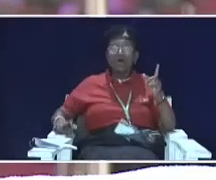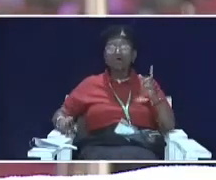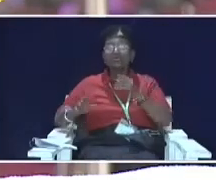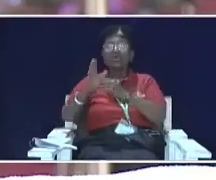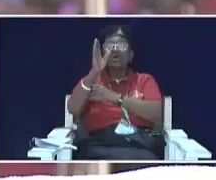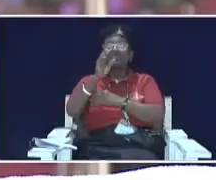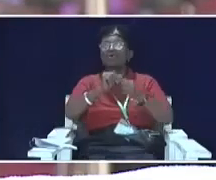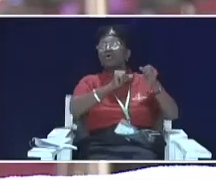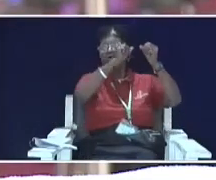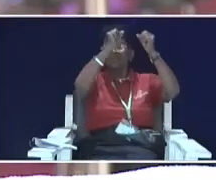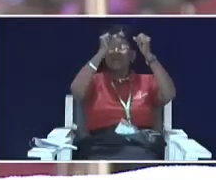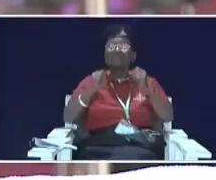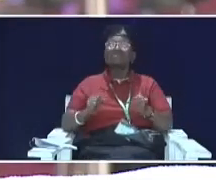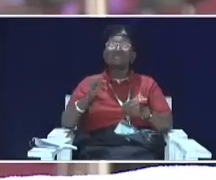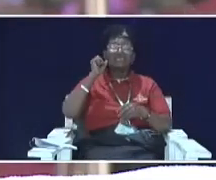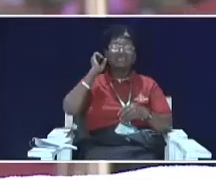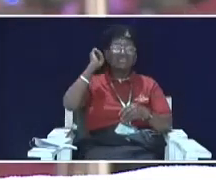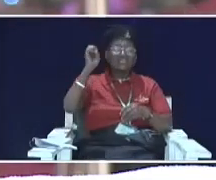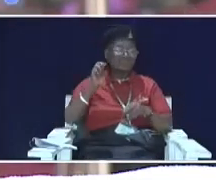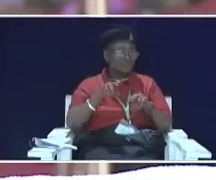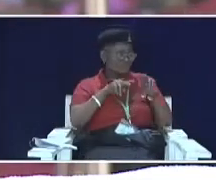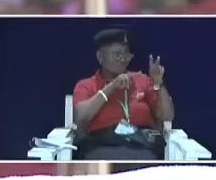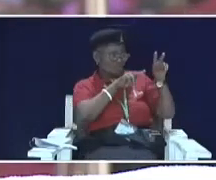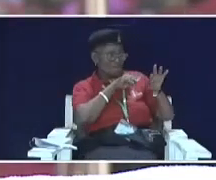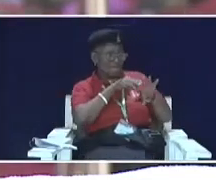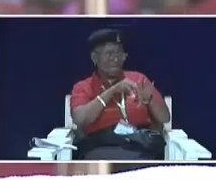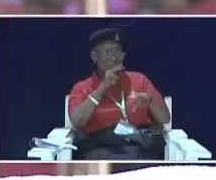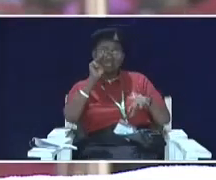saw how dirty he was.